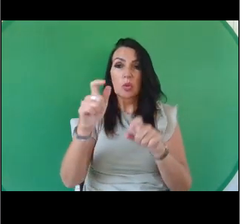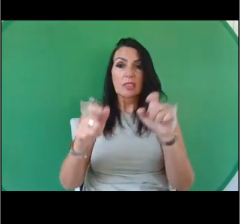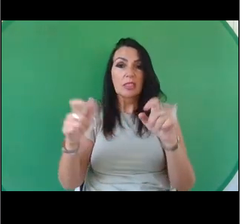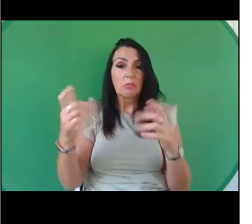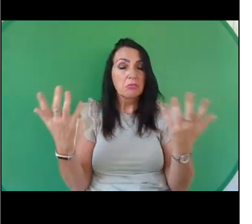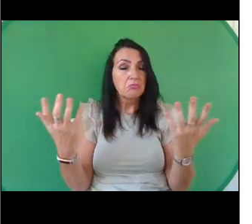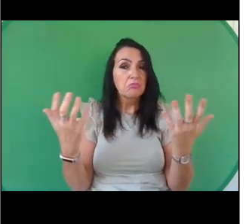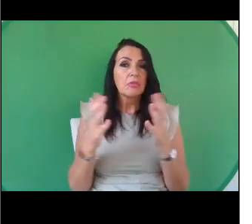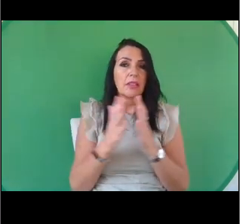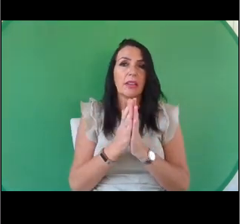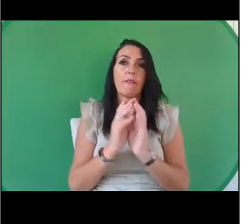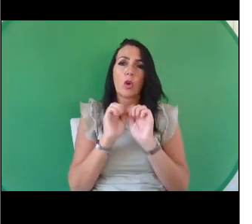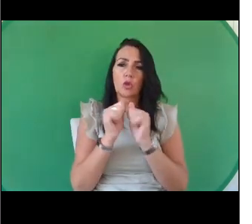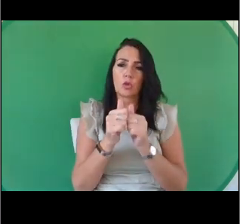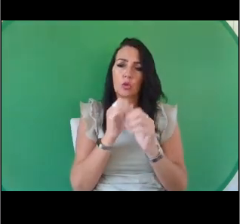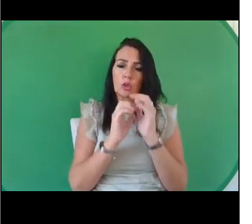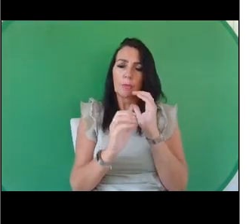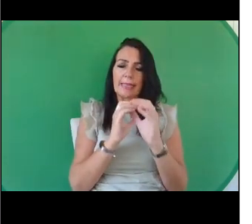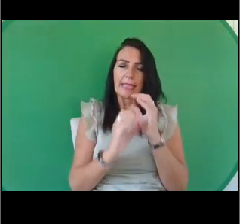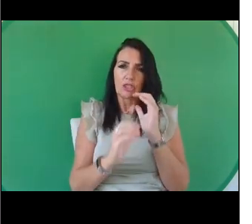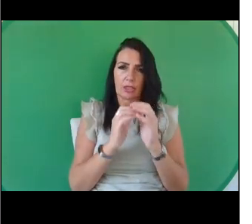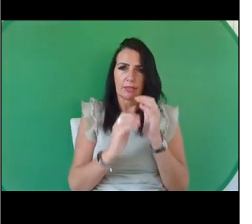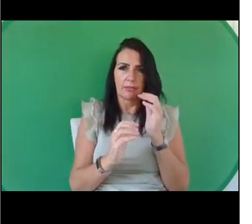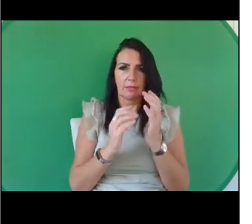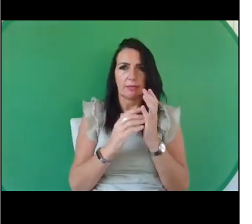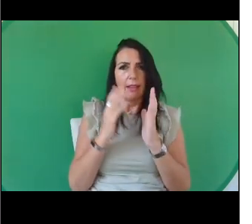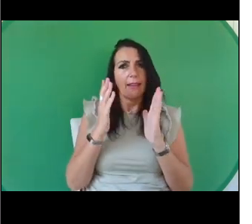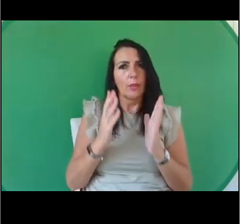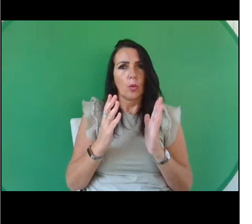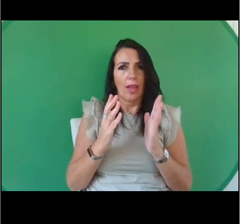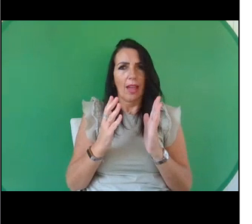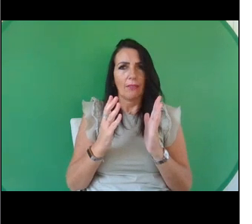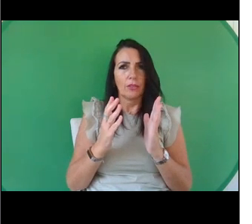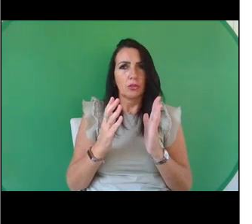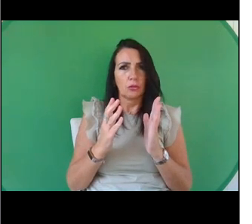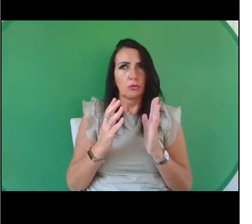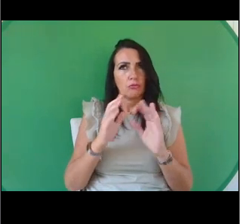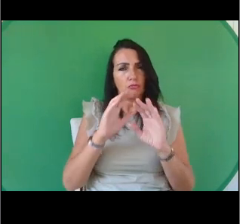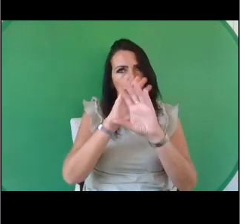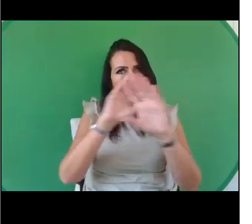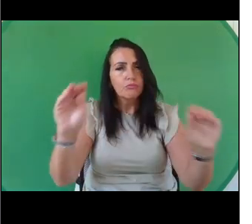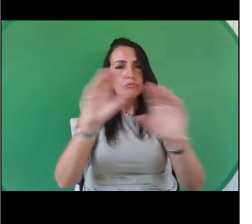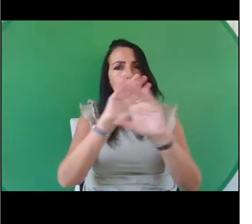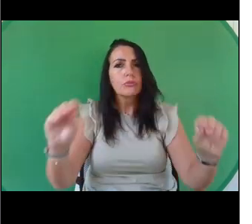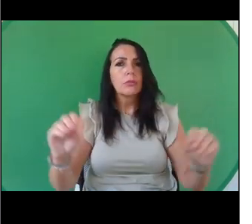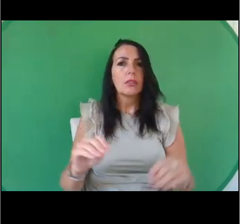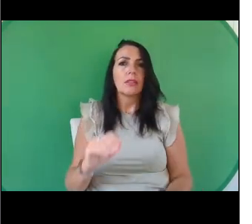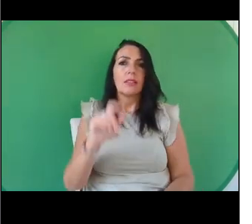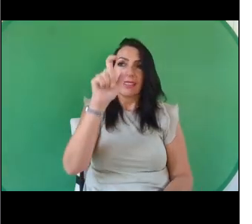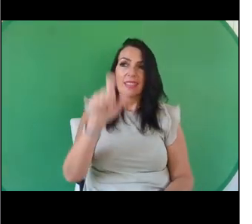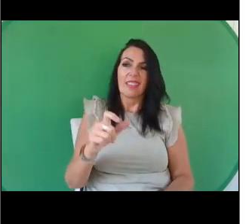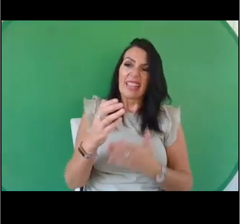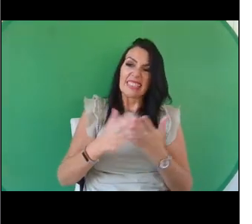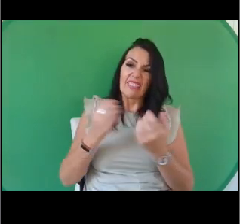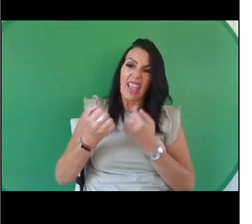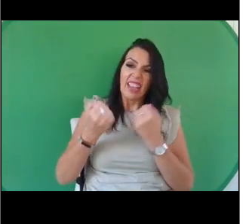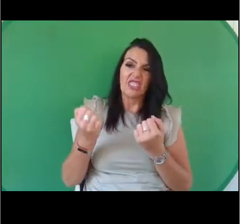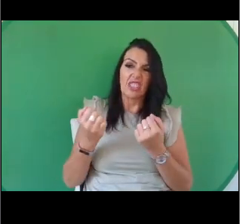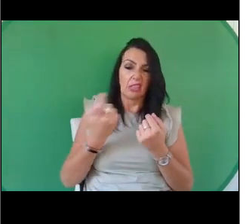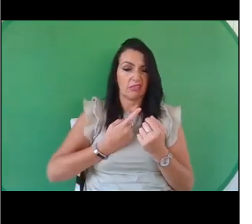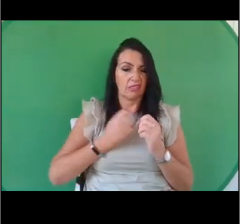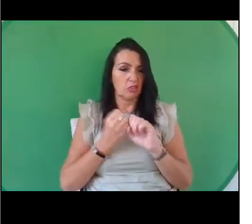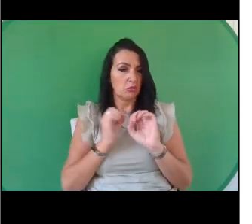for effective communication, organizations do need to practice what they preach. There's no good telling your customers to save energy if you're doing nothing